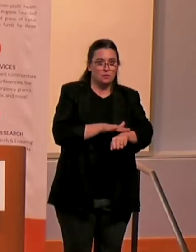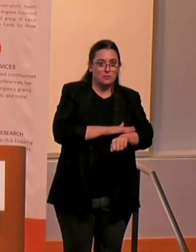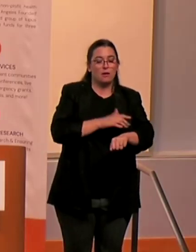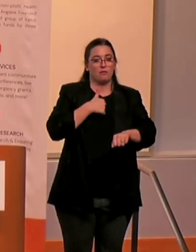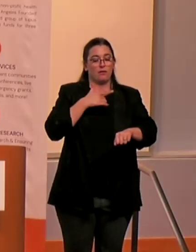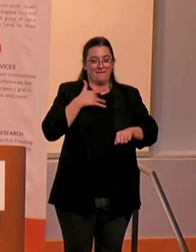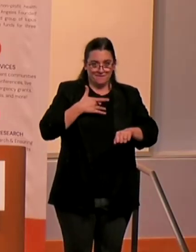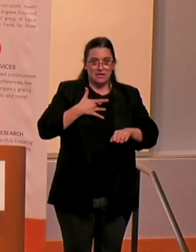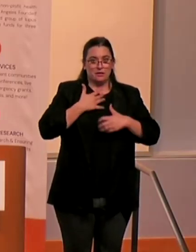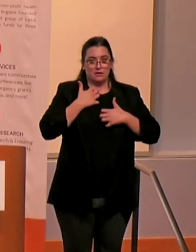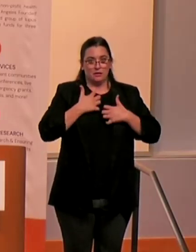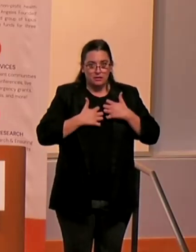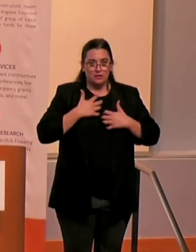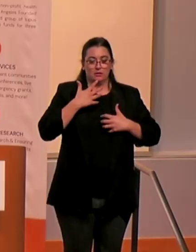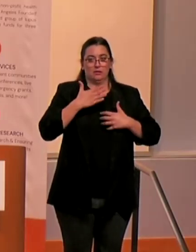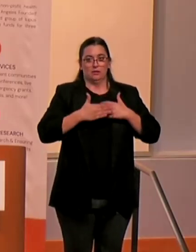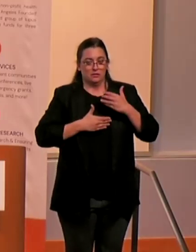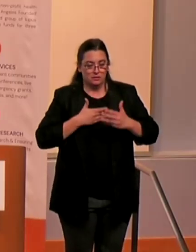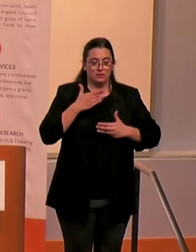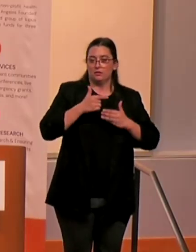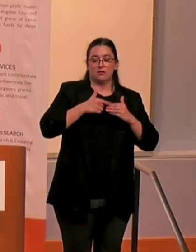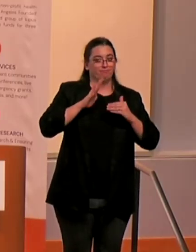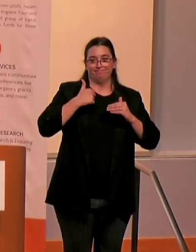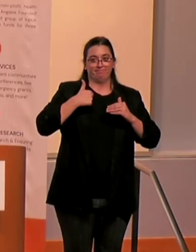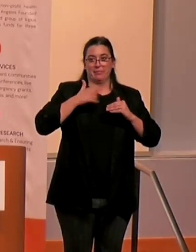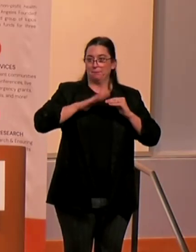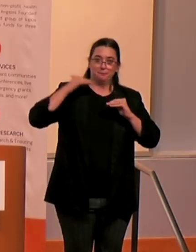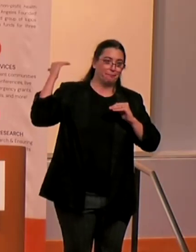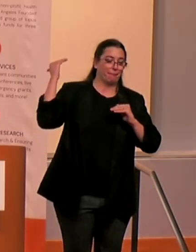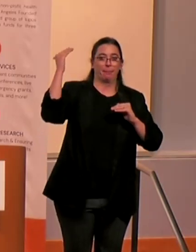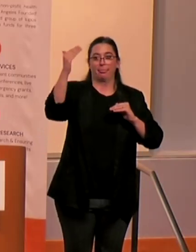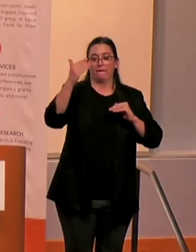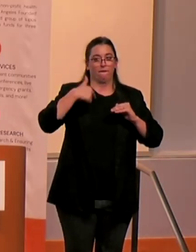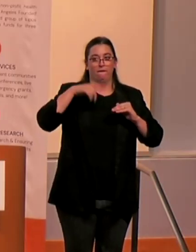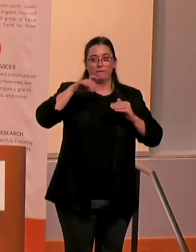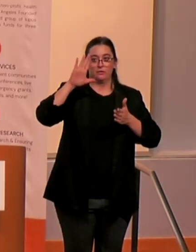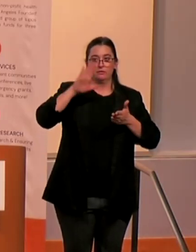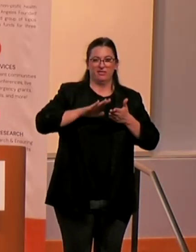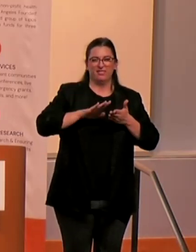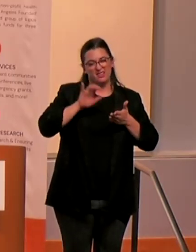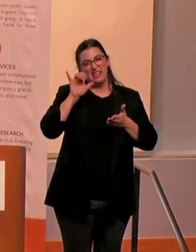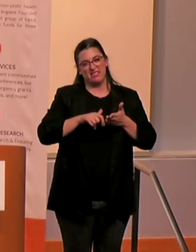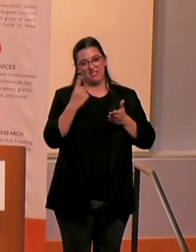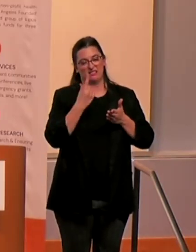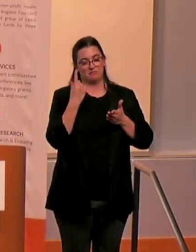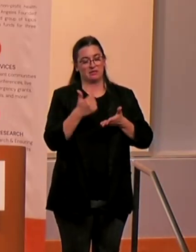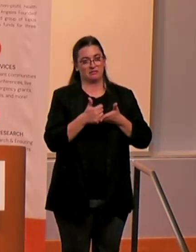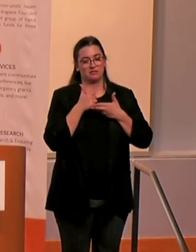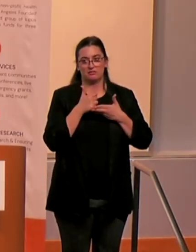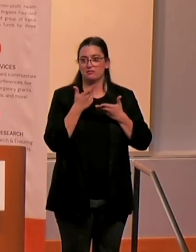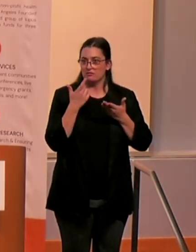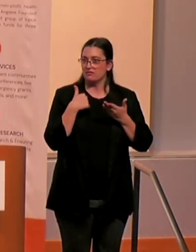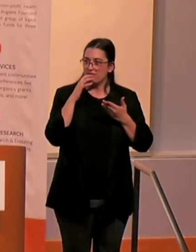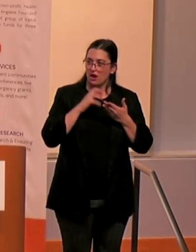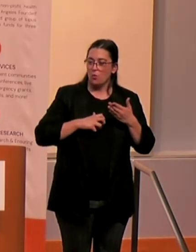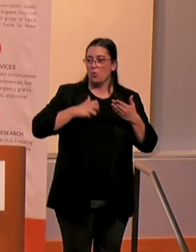that I'm kind of going, over the edge here. So I think those have been the things that, as I've gotten